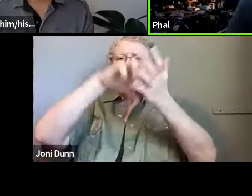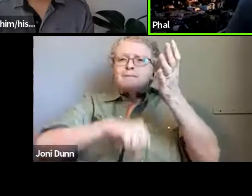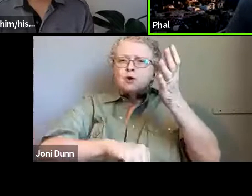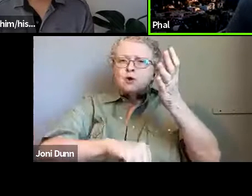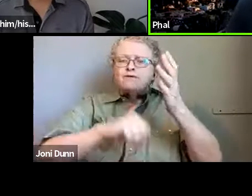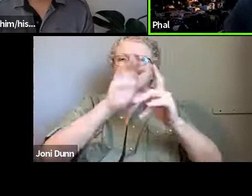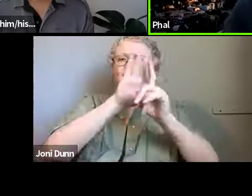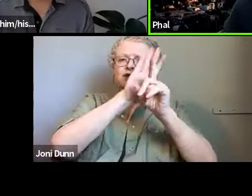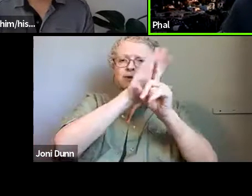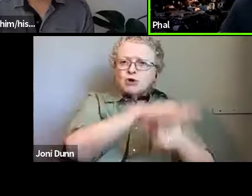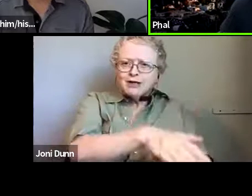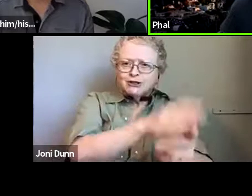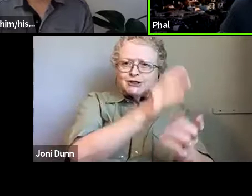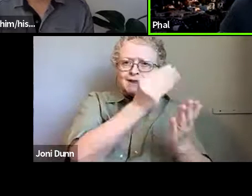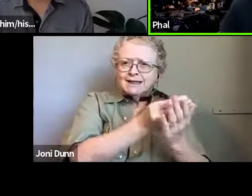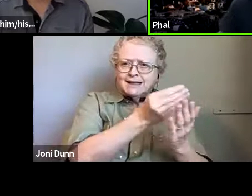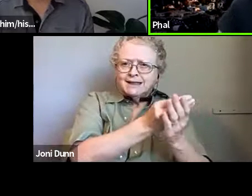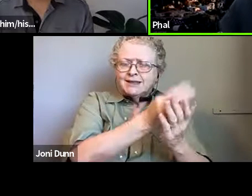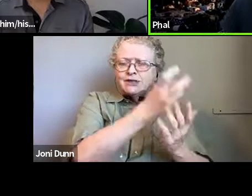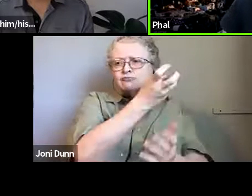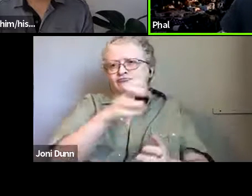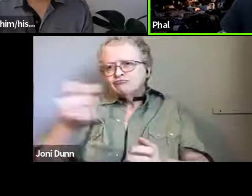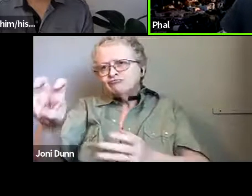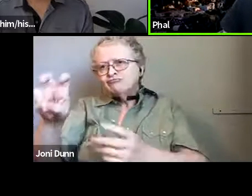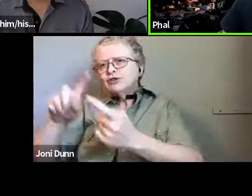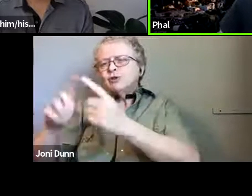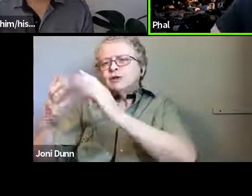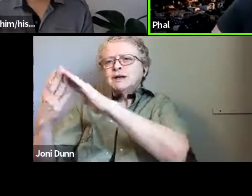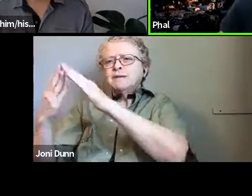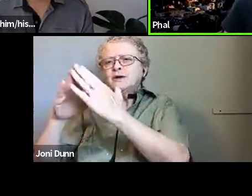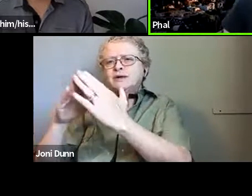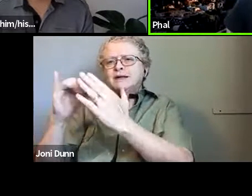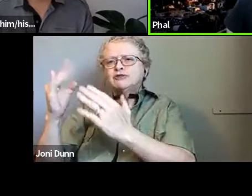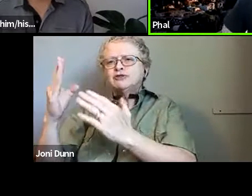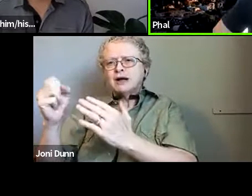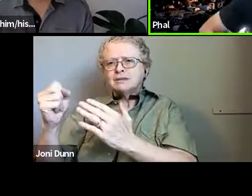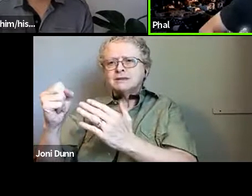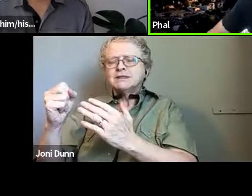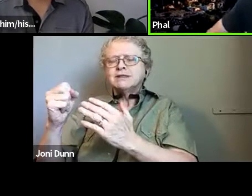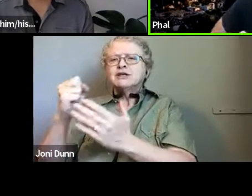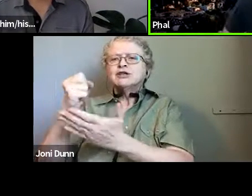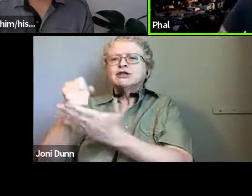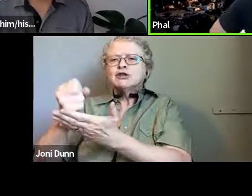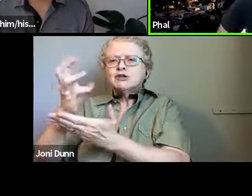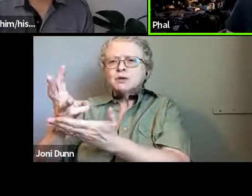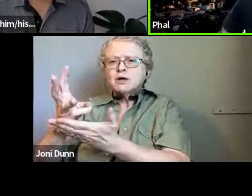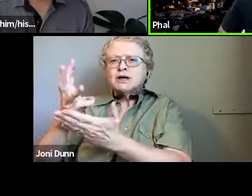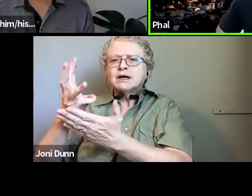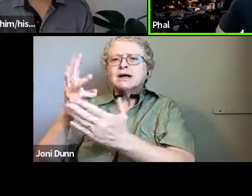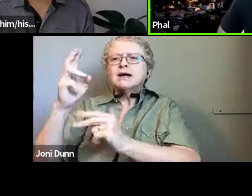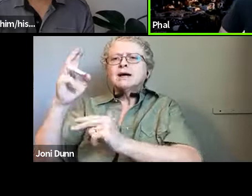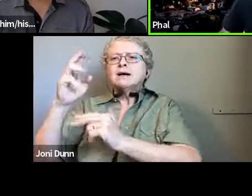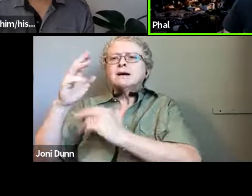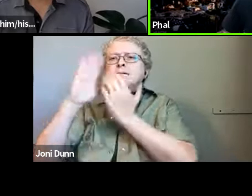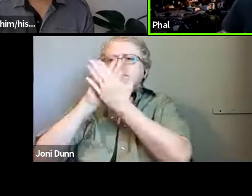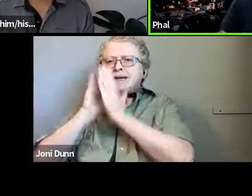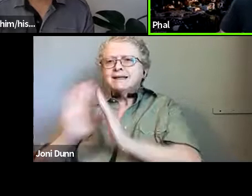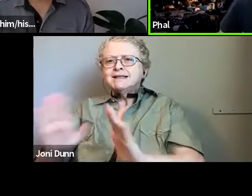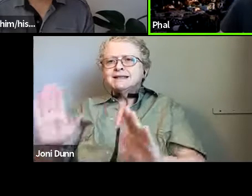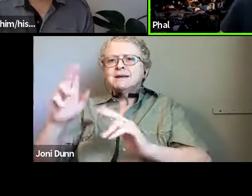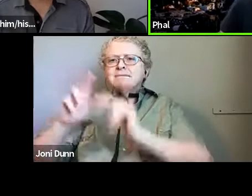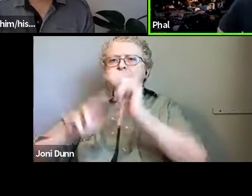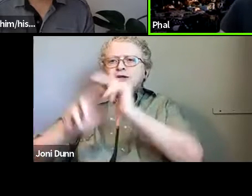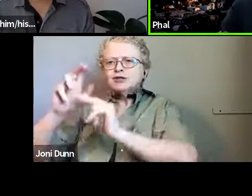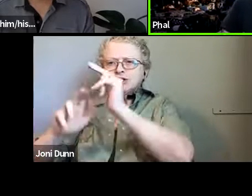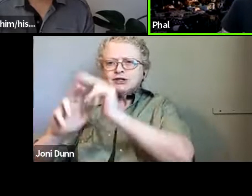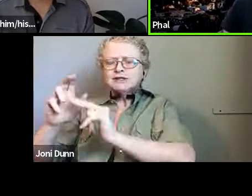into summer jobs, into support systems, right? To put that in the community, put social workers in the community, put peace builders in the community, outreach workers, et cetera, right? That's